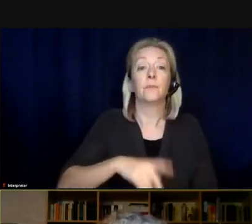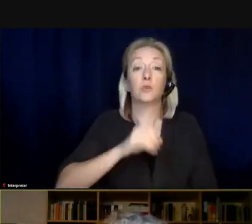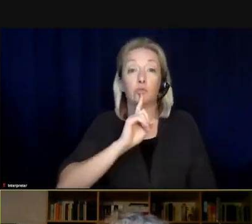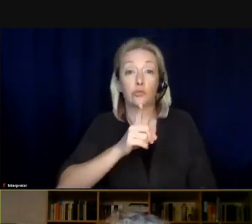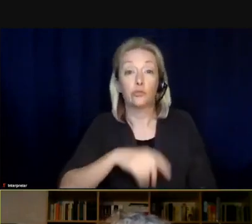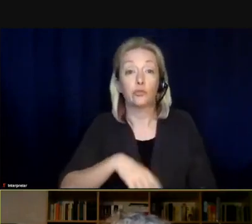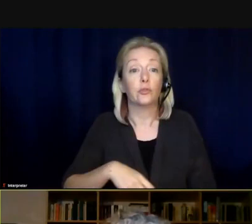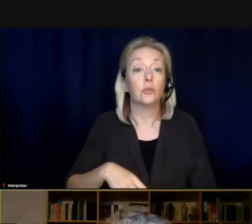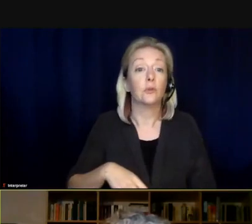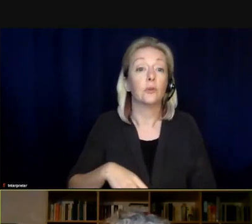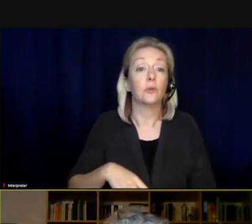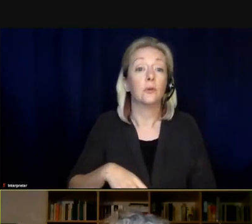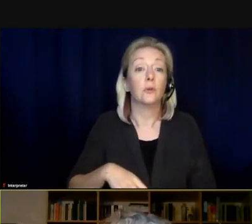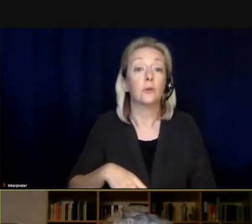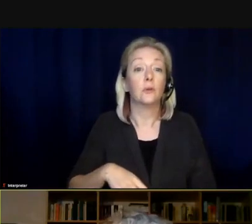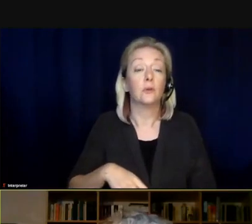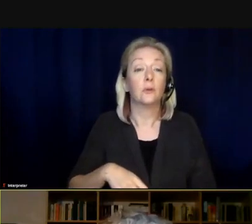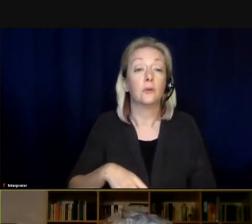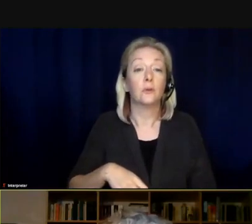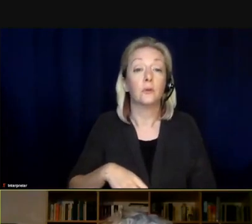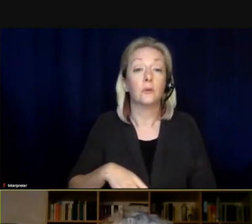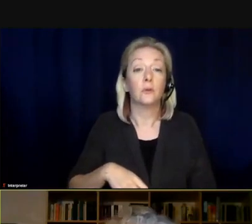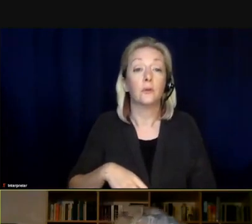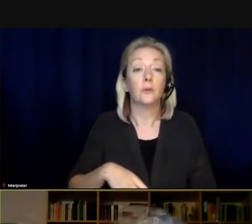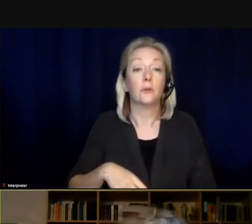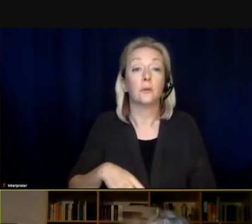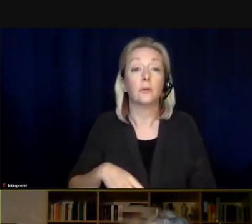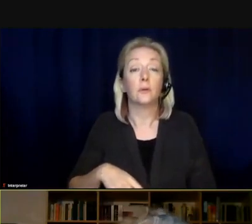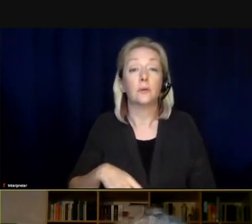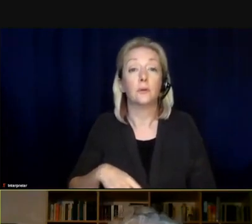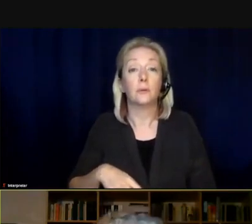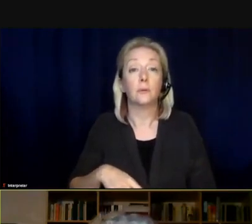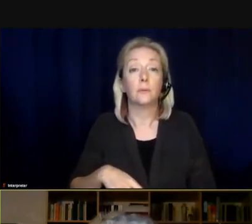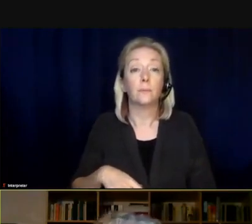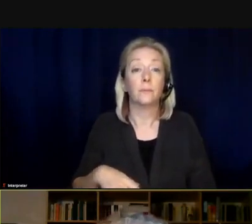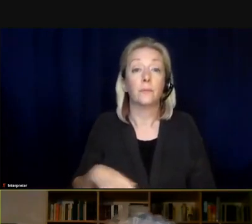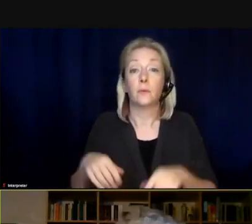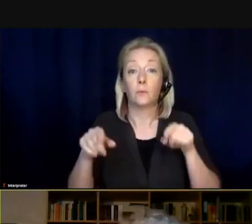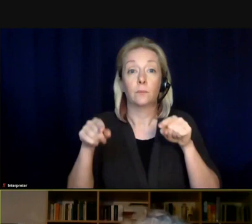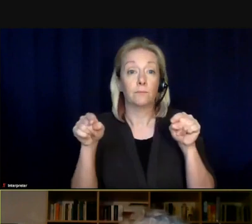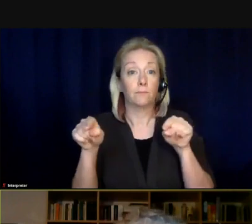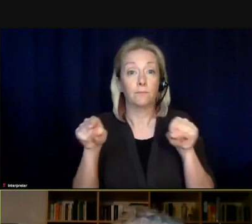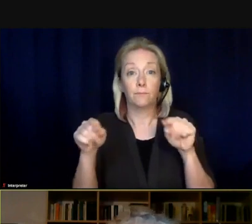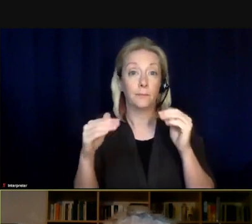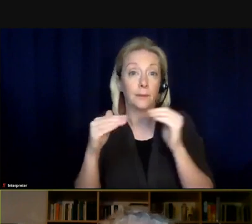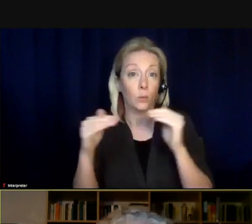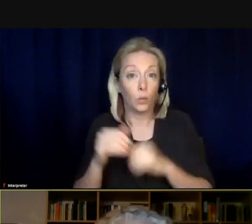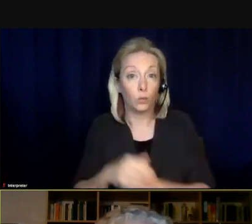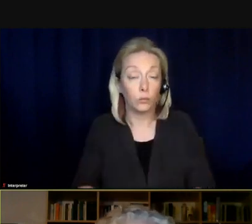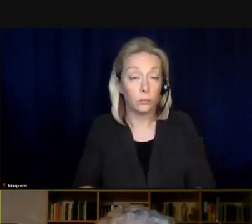use is that you might use in math, like this is to this, like equals.